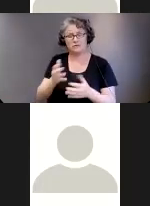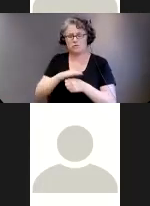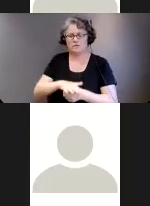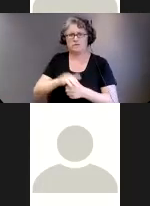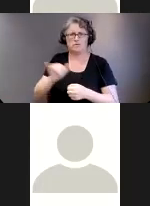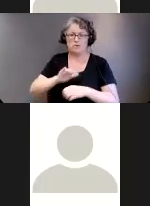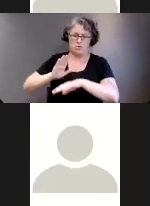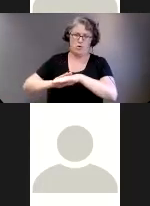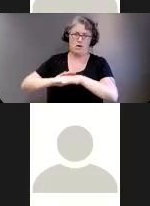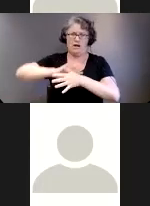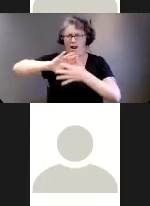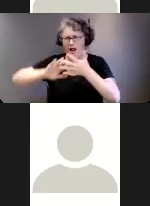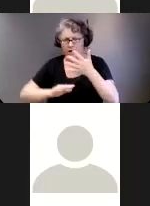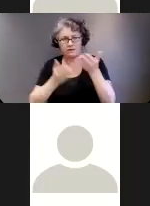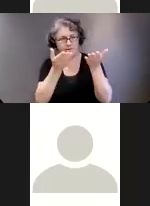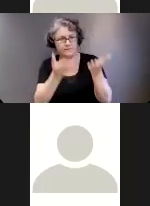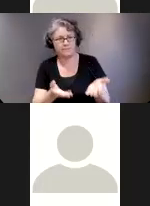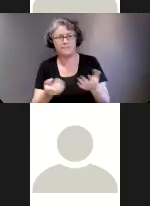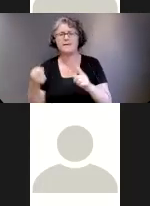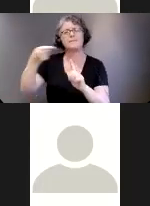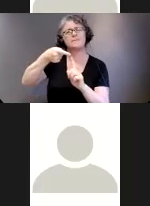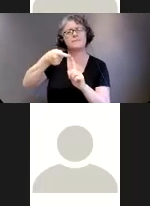about that piece of assisted devices.